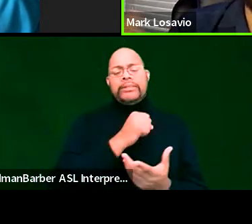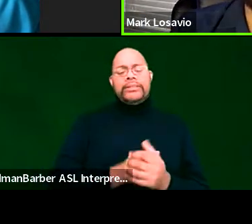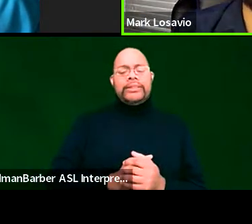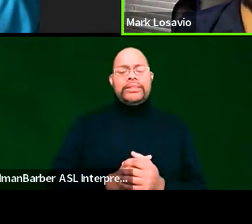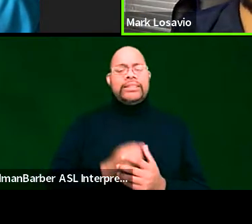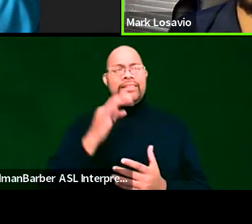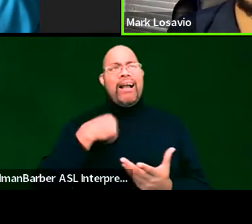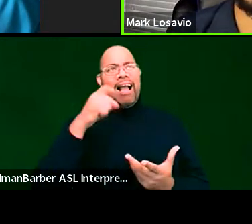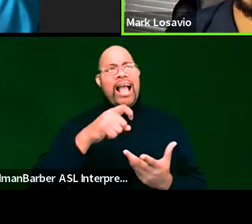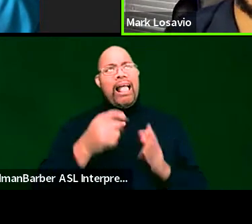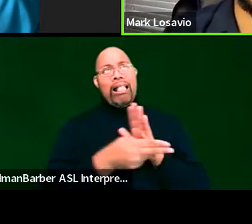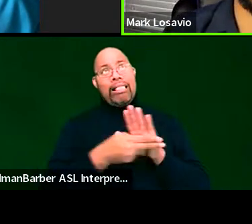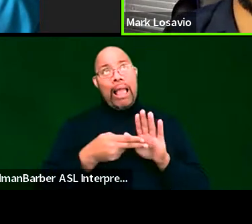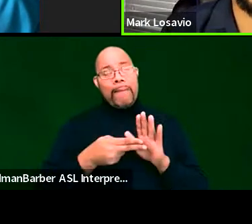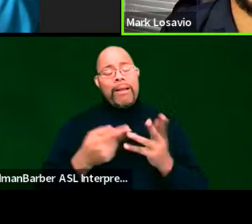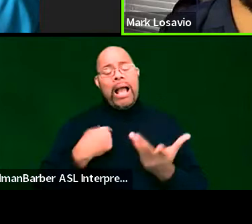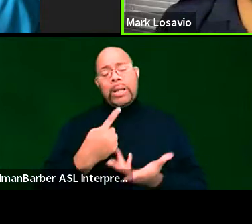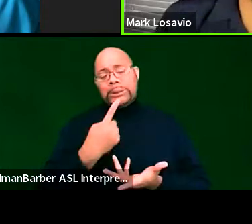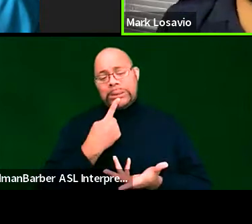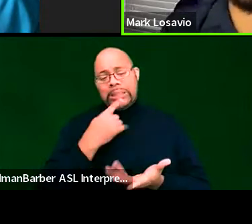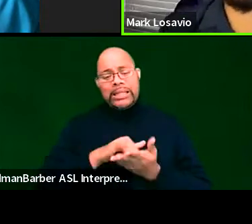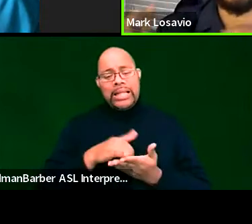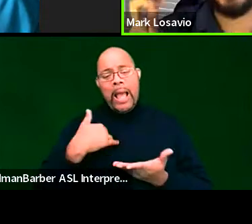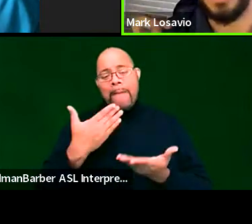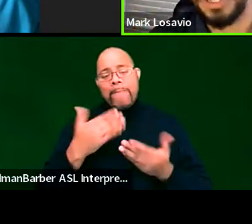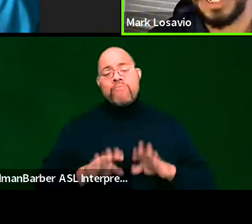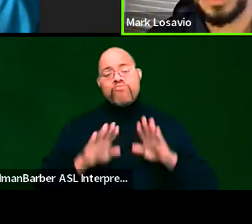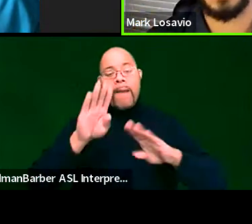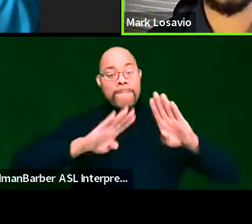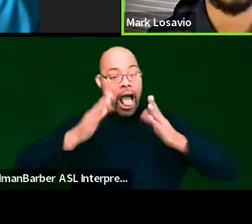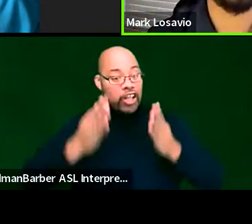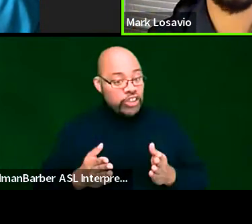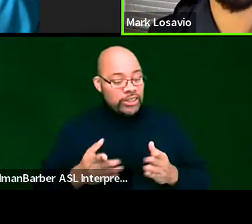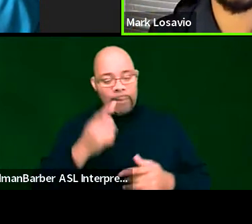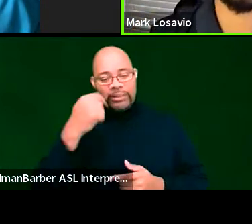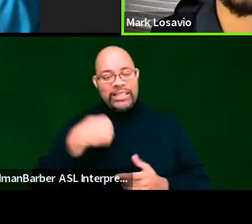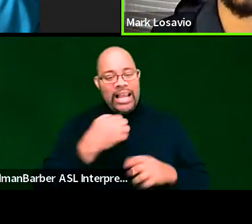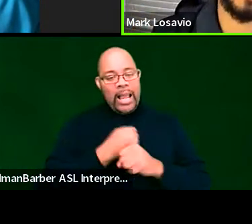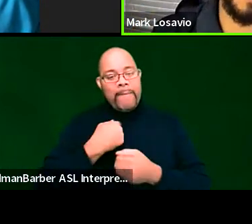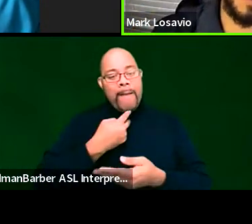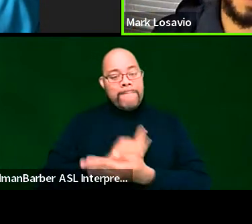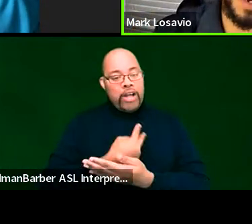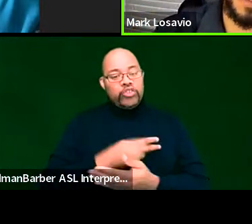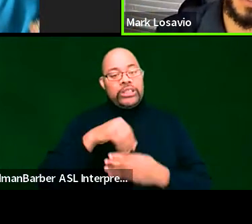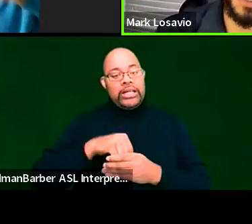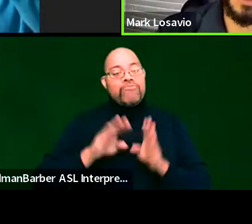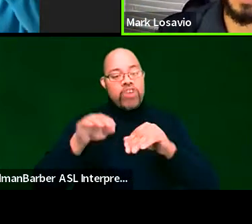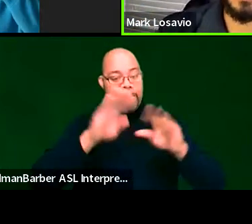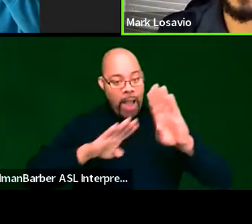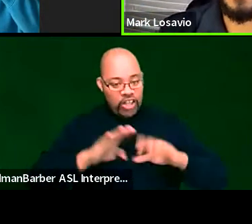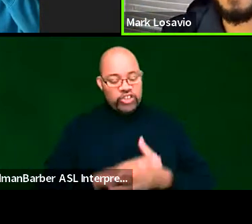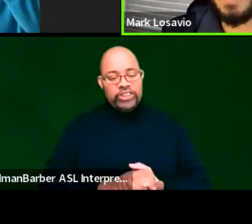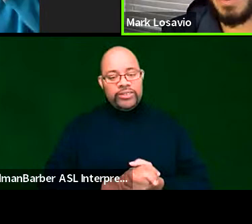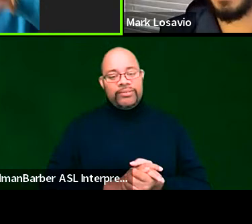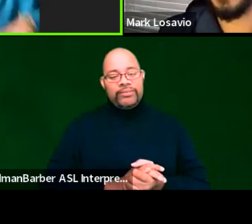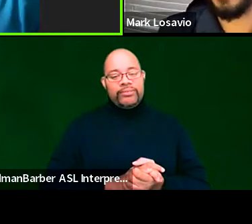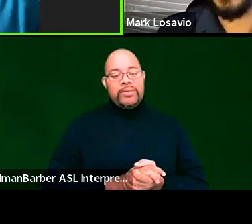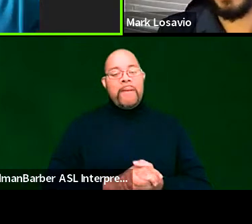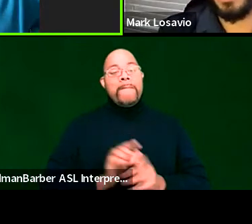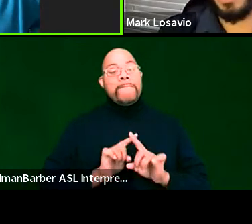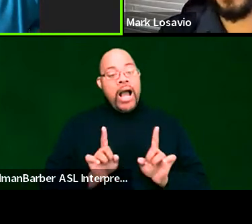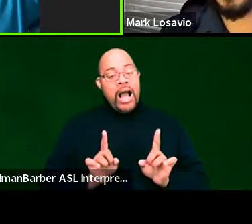if I had to put a label on it, I'd say that I'm like a marine biologist, because I got my master's in marine biology.